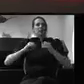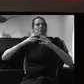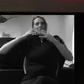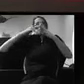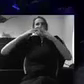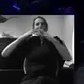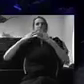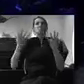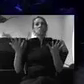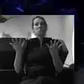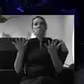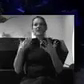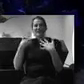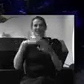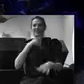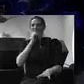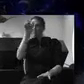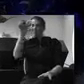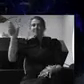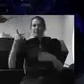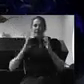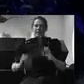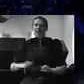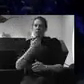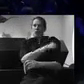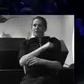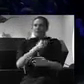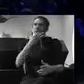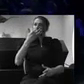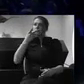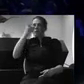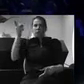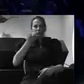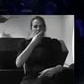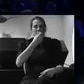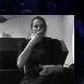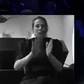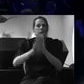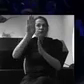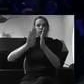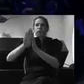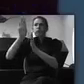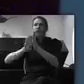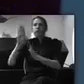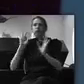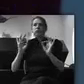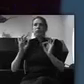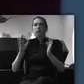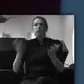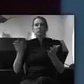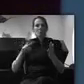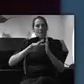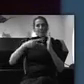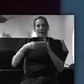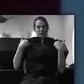immune system. We just give pure nutrition to all the 60 plus trillion cells in the body. And because